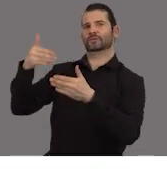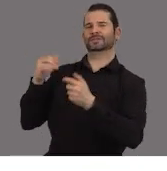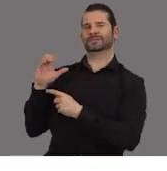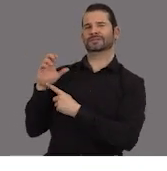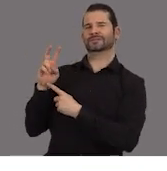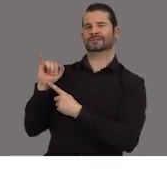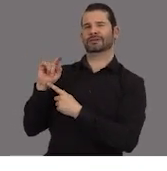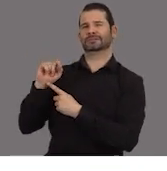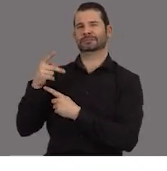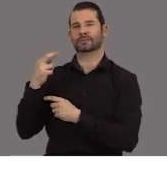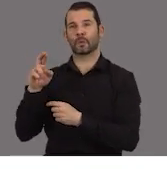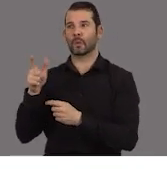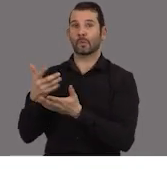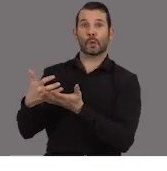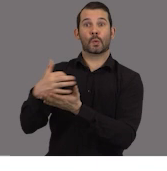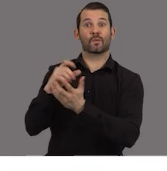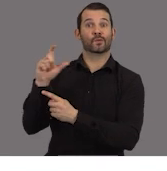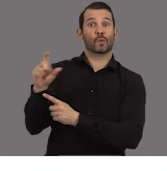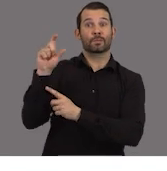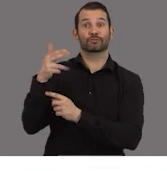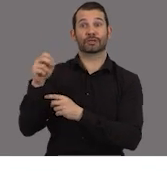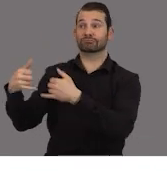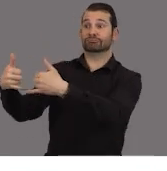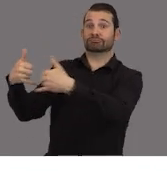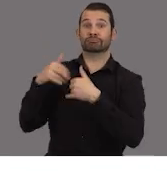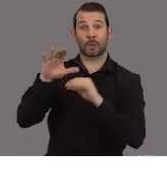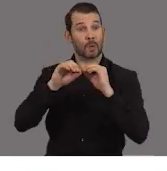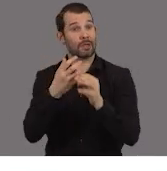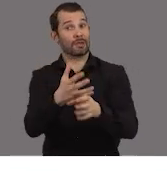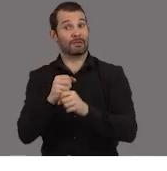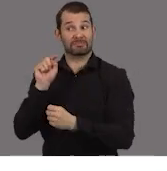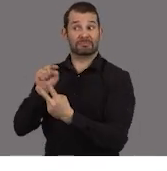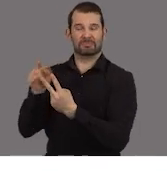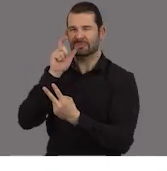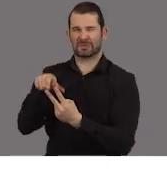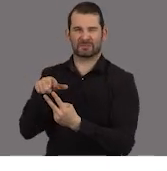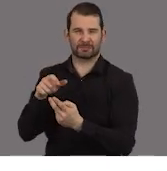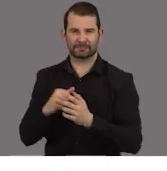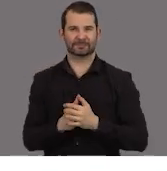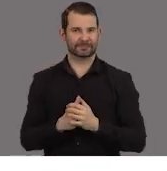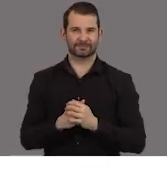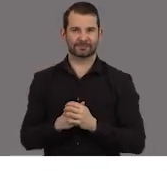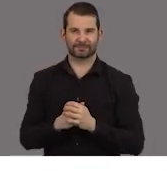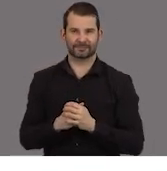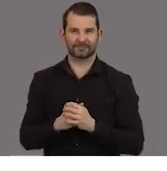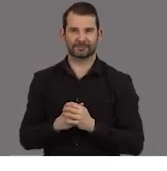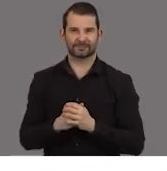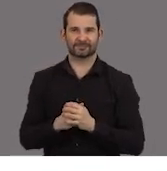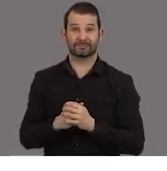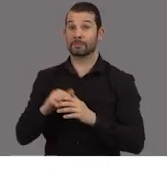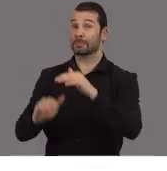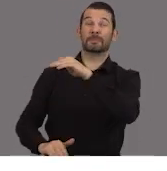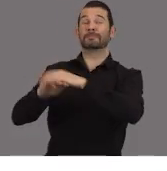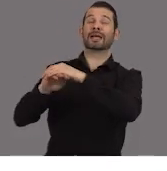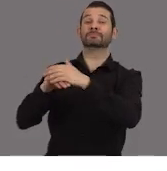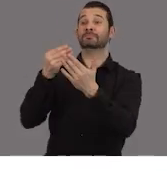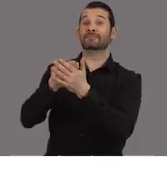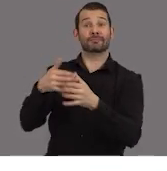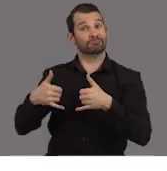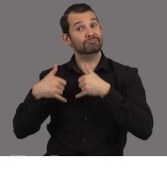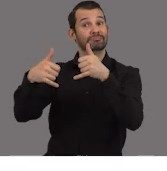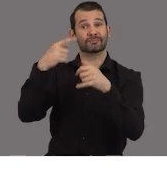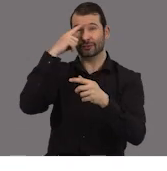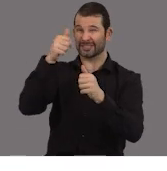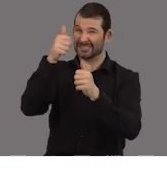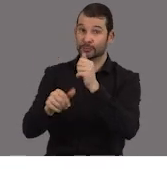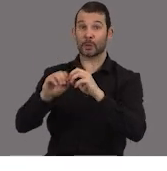any previous CVITP or Revenue Quebec grants that your organization has received. The